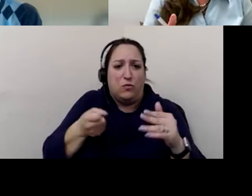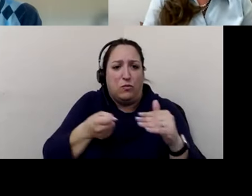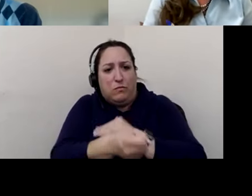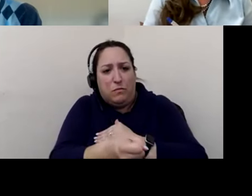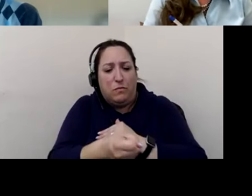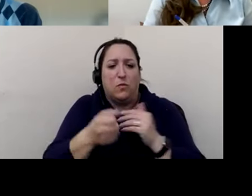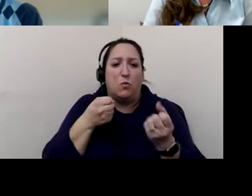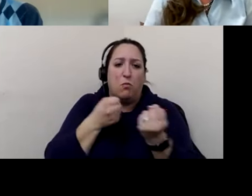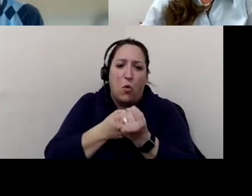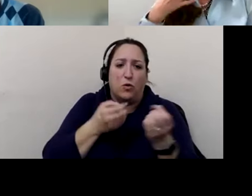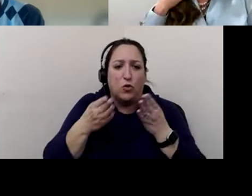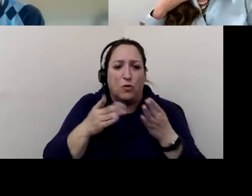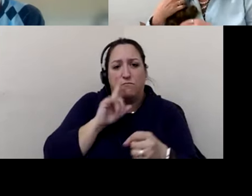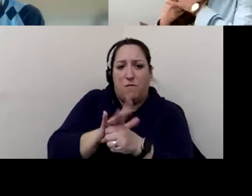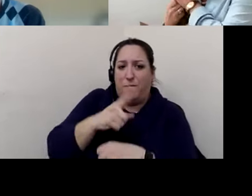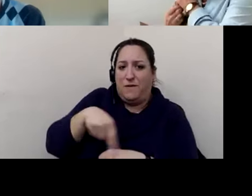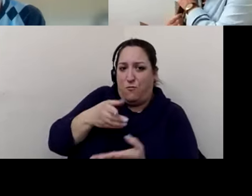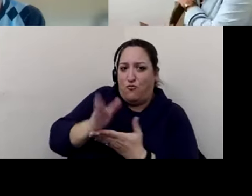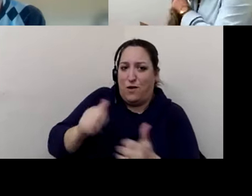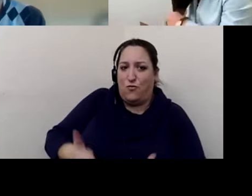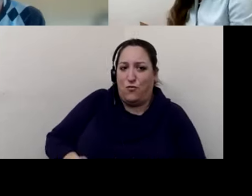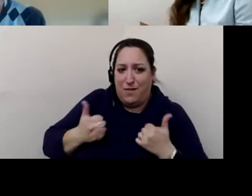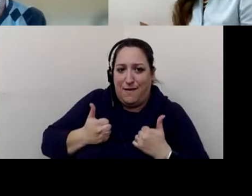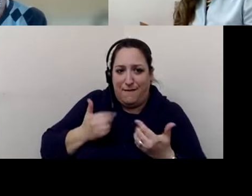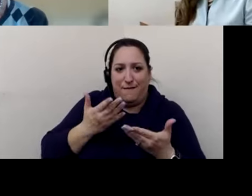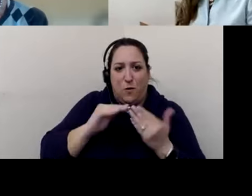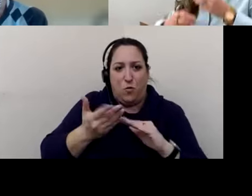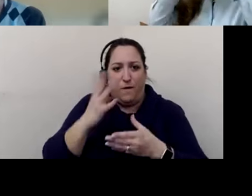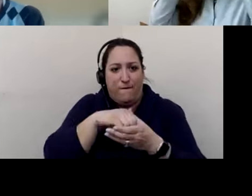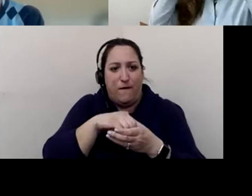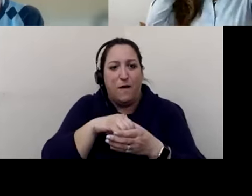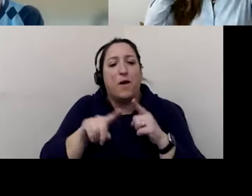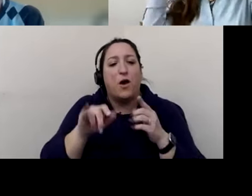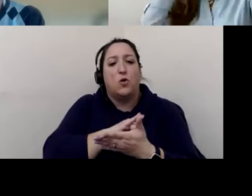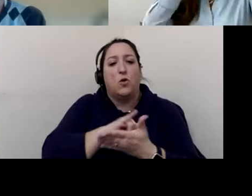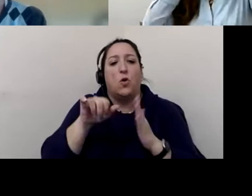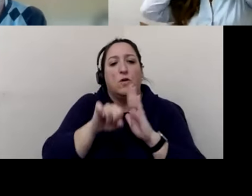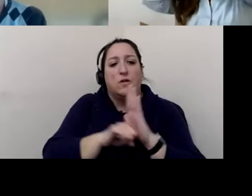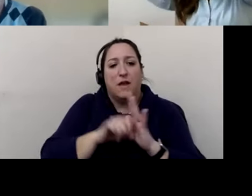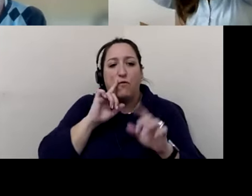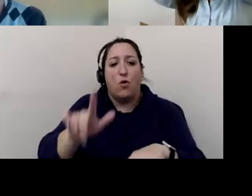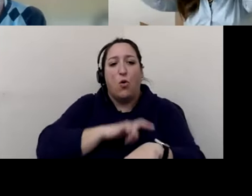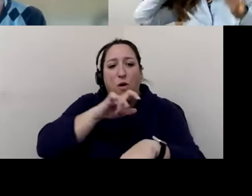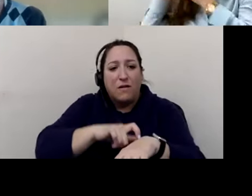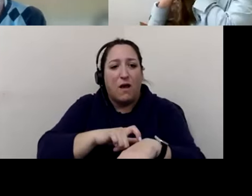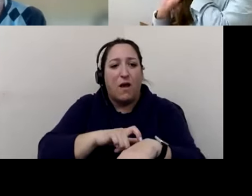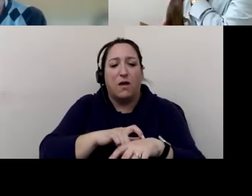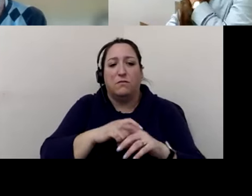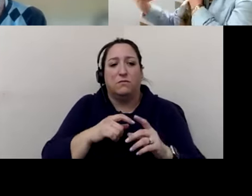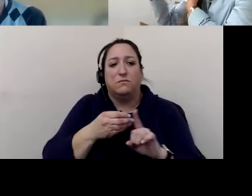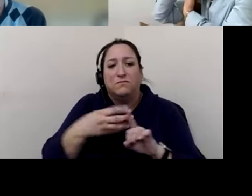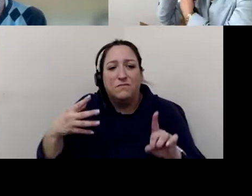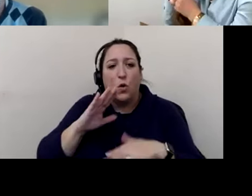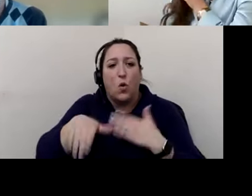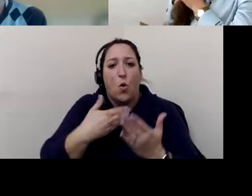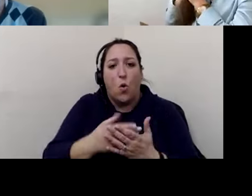and services that guarantee them a right to live in the community. New York State, for a very long time, extended all of the